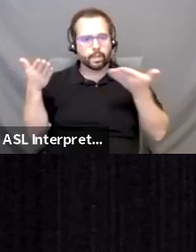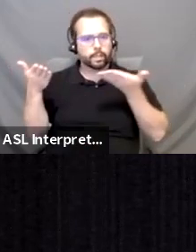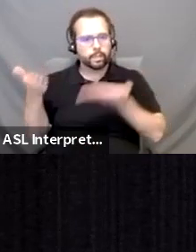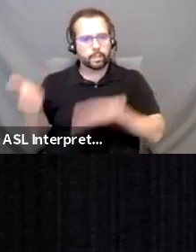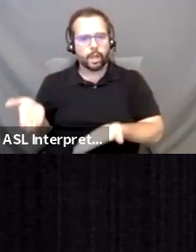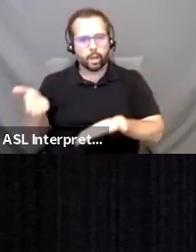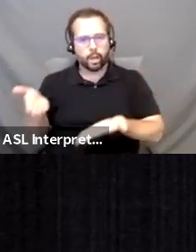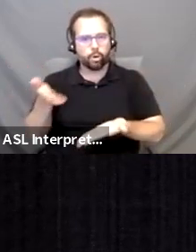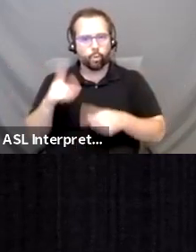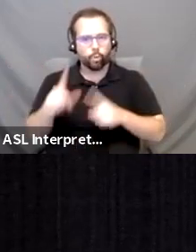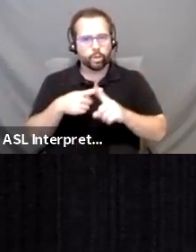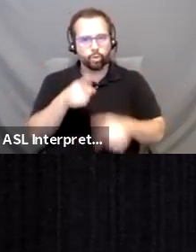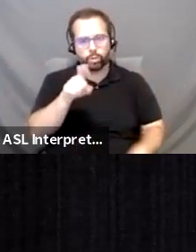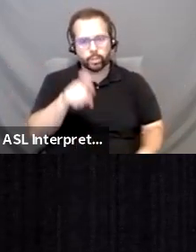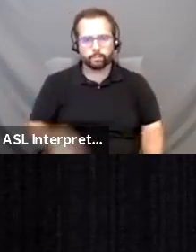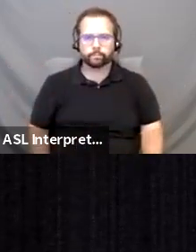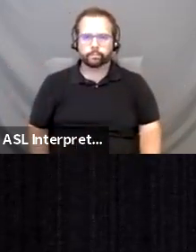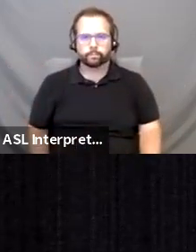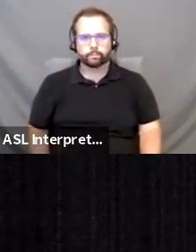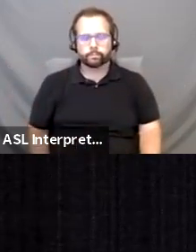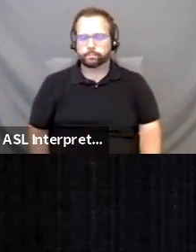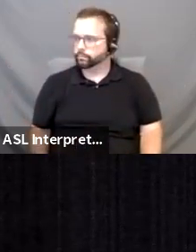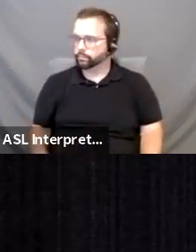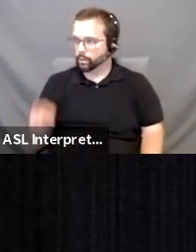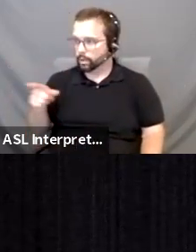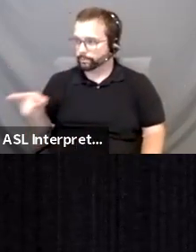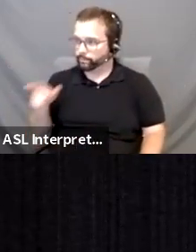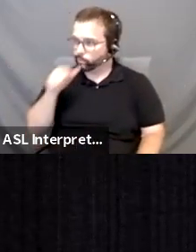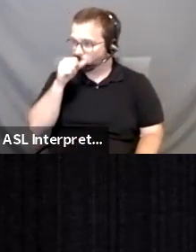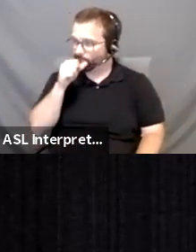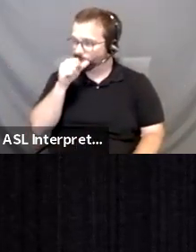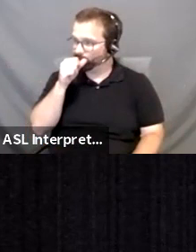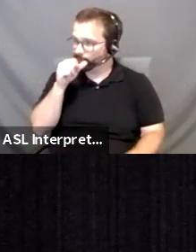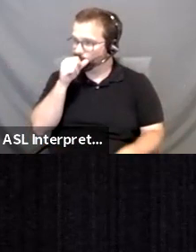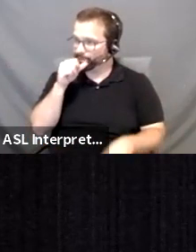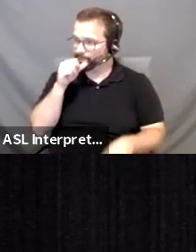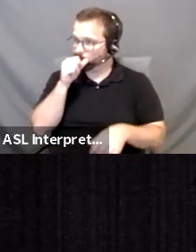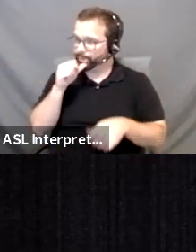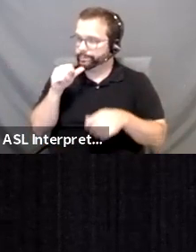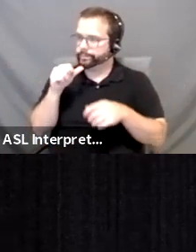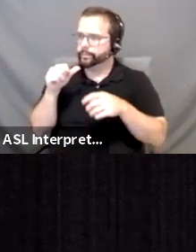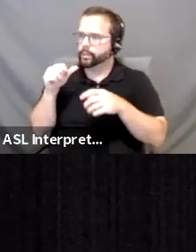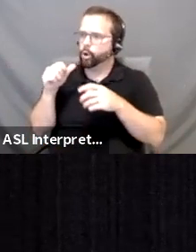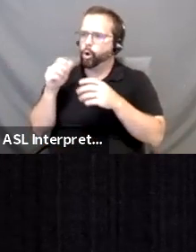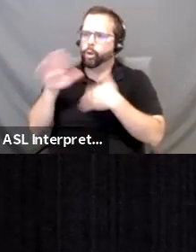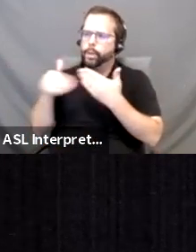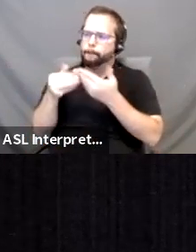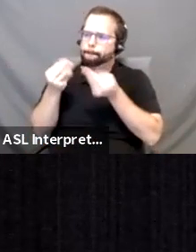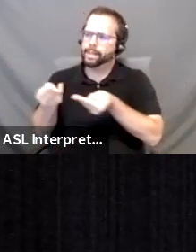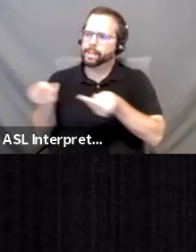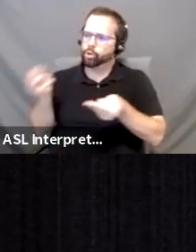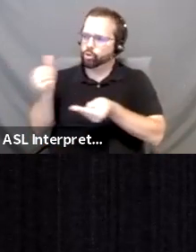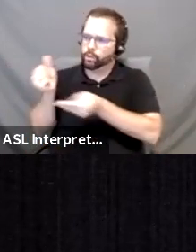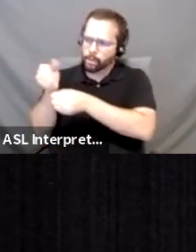Oh, that's great. So you created all the material that's on there though, or you found it and then dropped it onto the website? Yes,